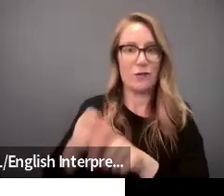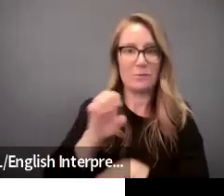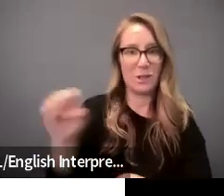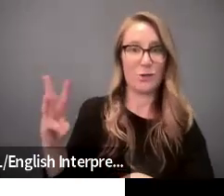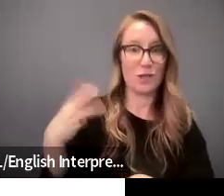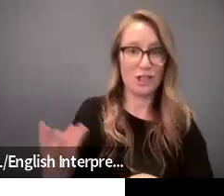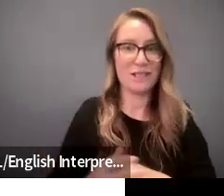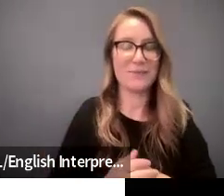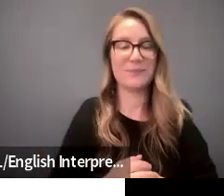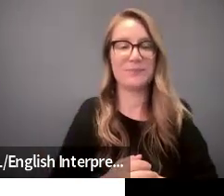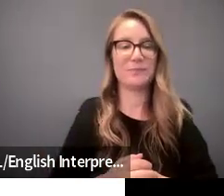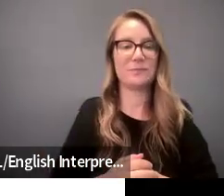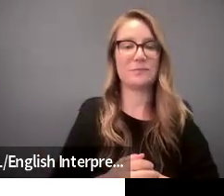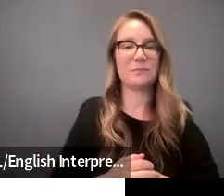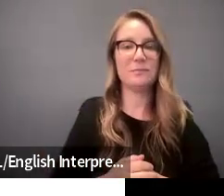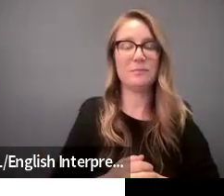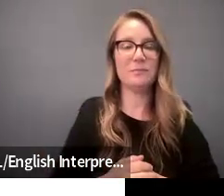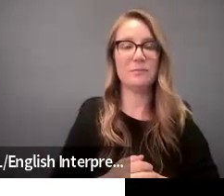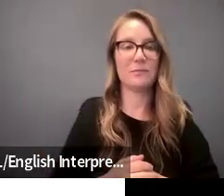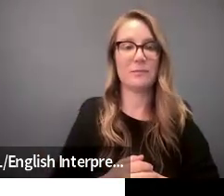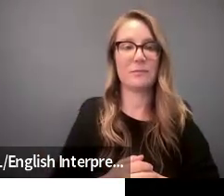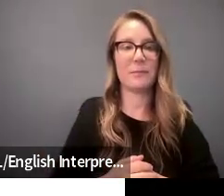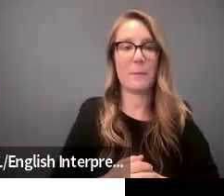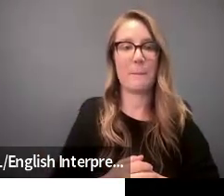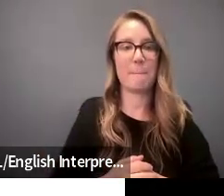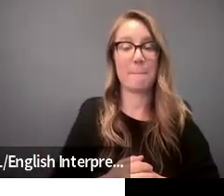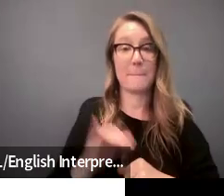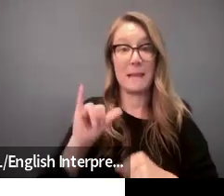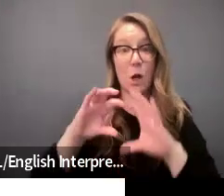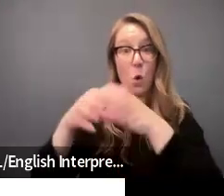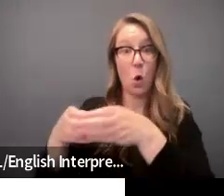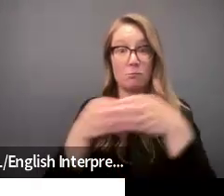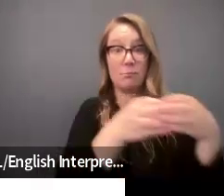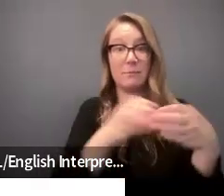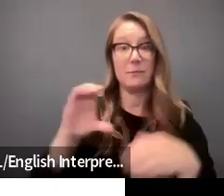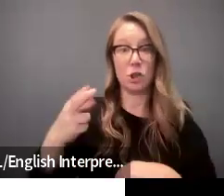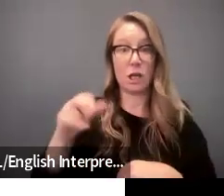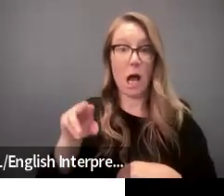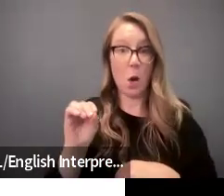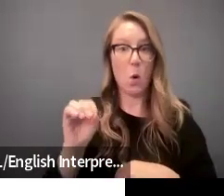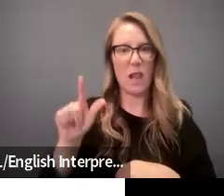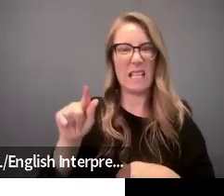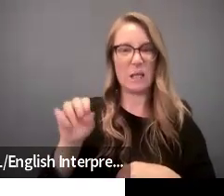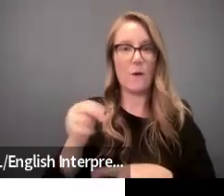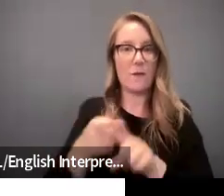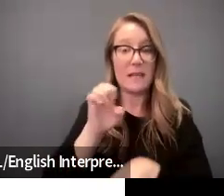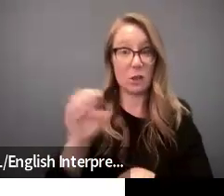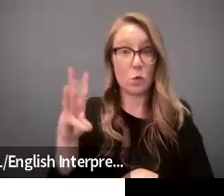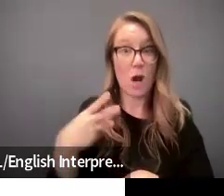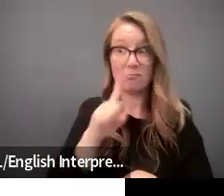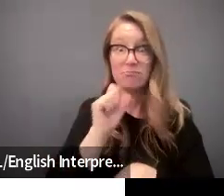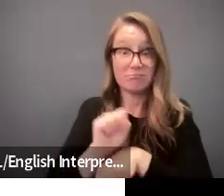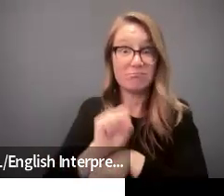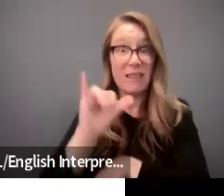Washington. And that cohort of Latinos, Chicanos from Eastern Washington were really the